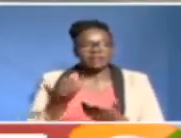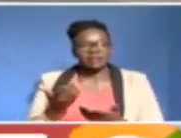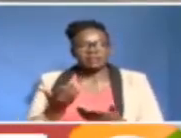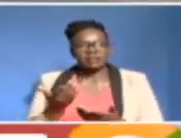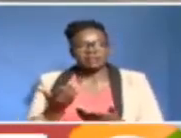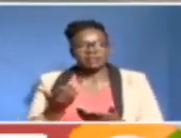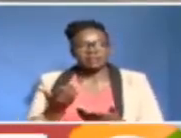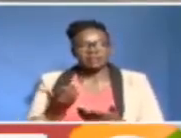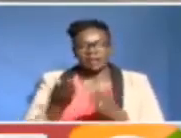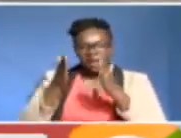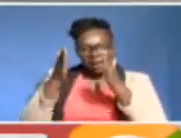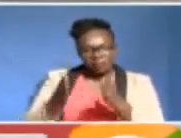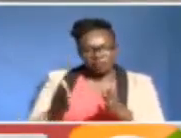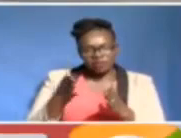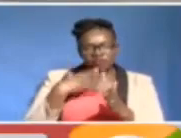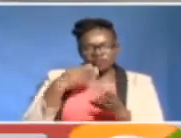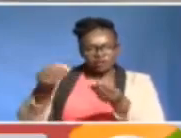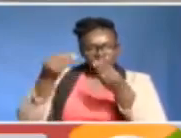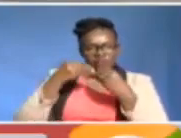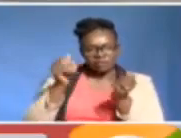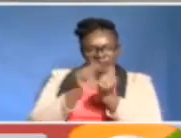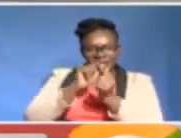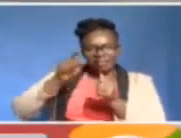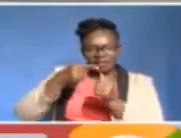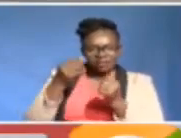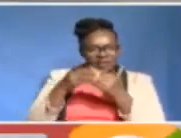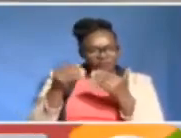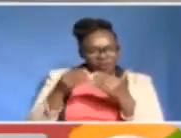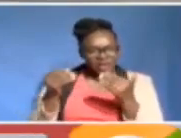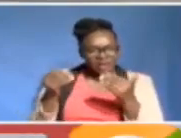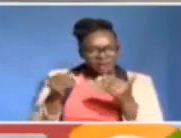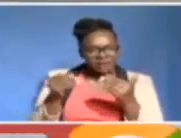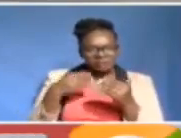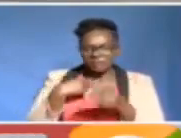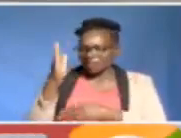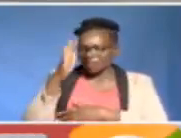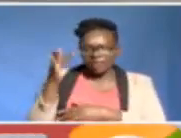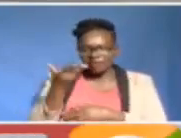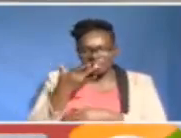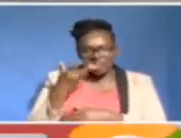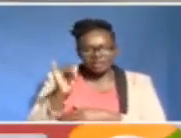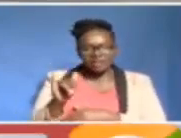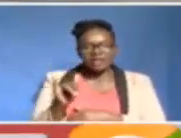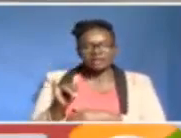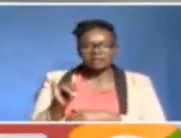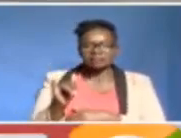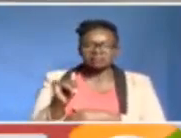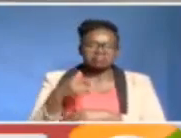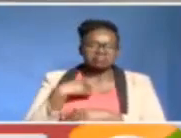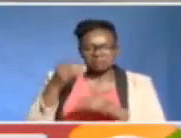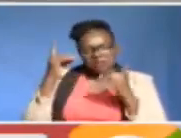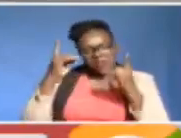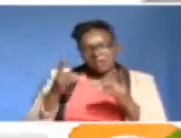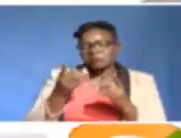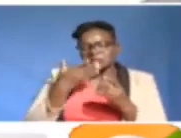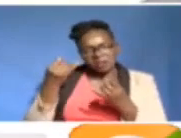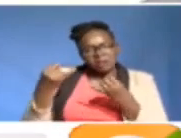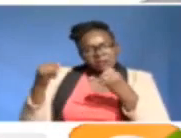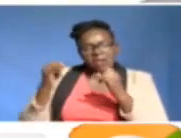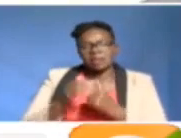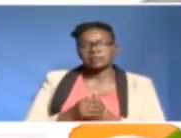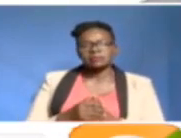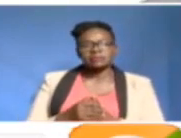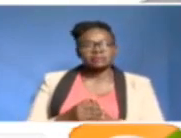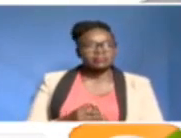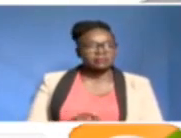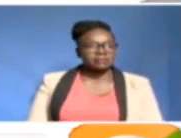me $10,000. I mean, I've never seen $10,000 raw in my life. I mean, let me try. And you also said that you